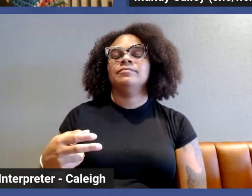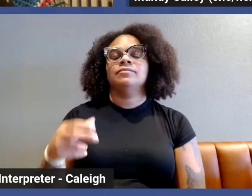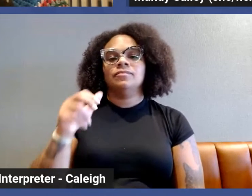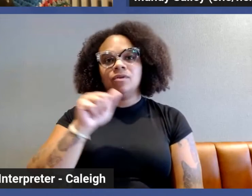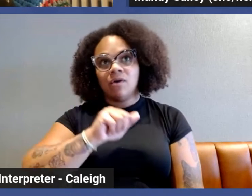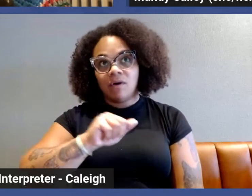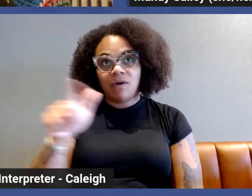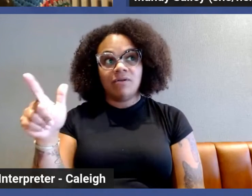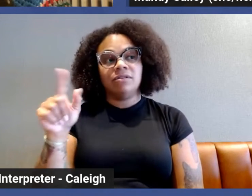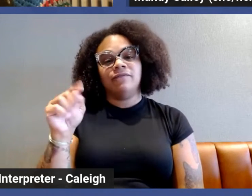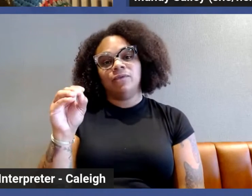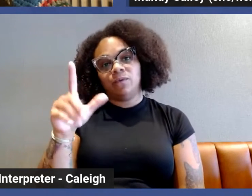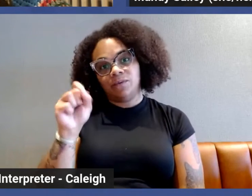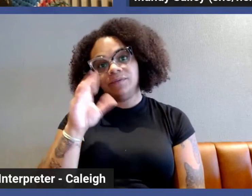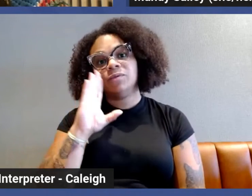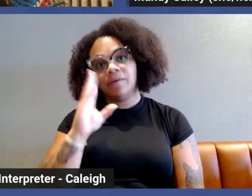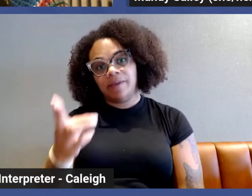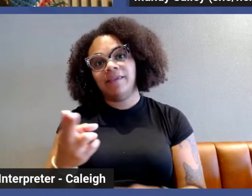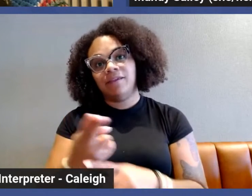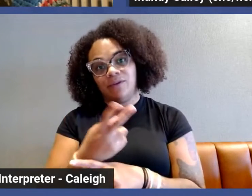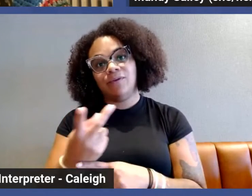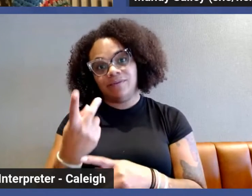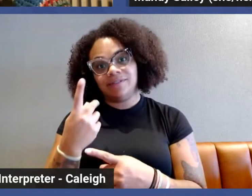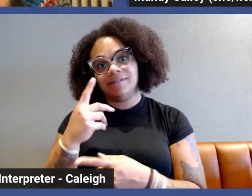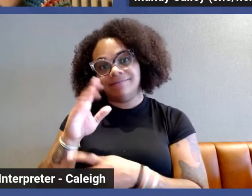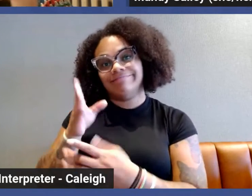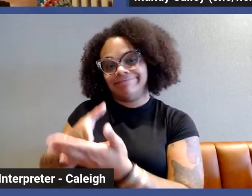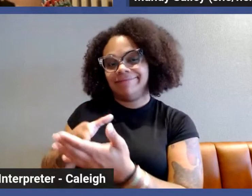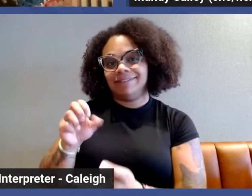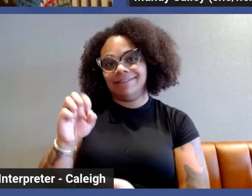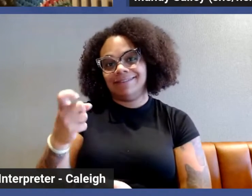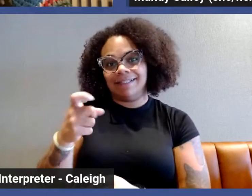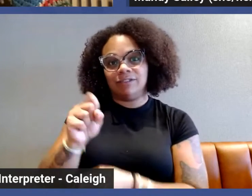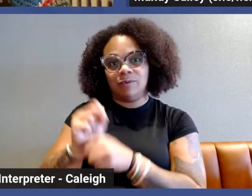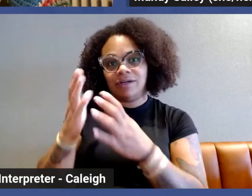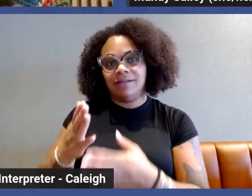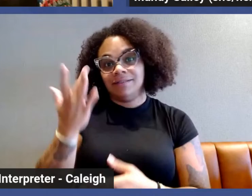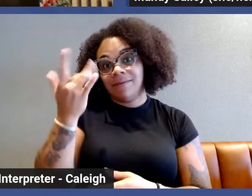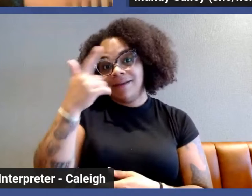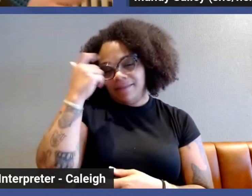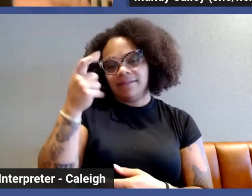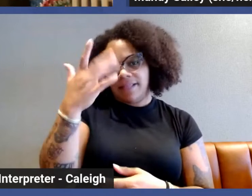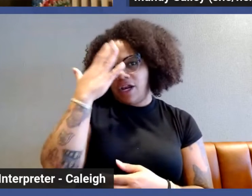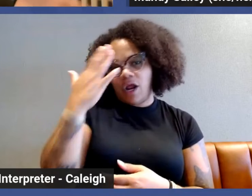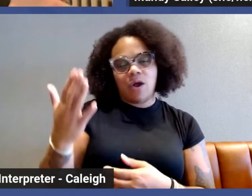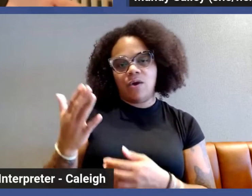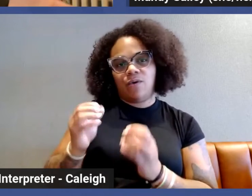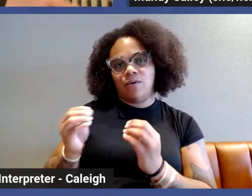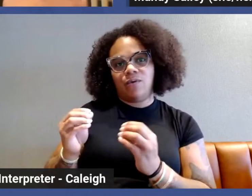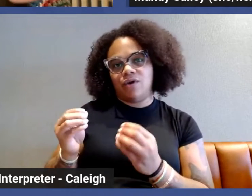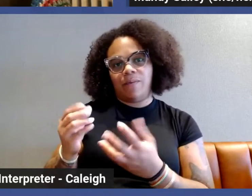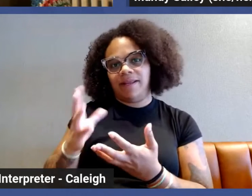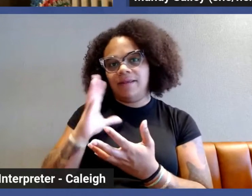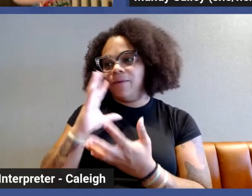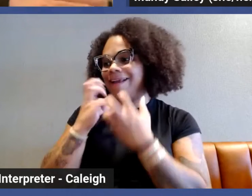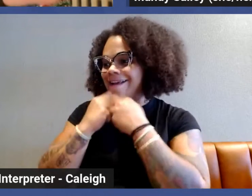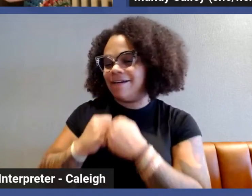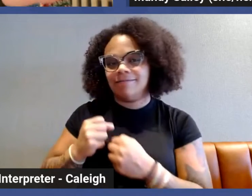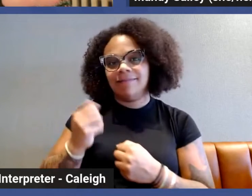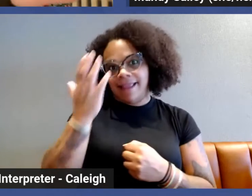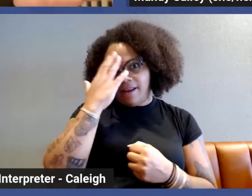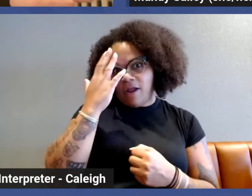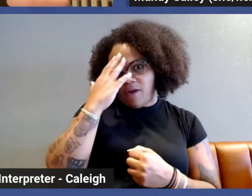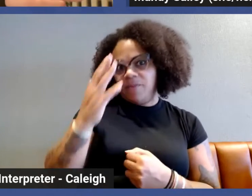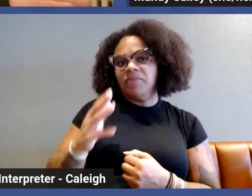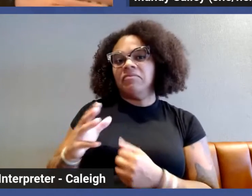being honed on sex workers because they know Yep. no one will care. Also, they know that both they're a great test group in terms